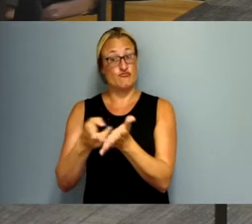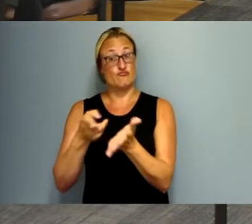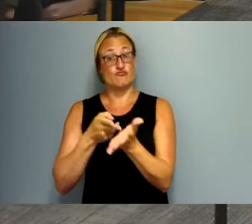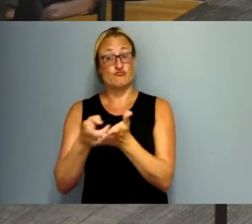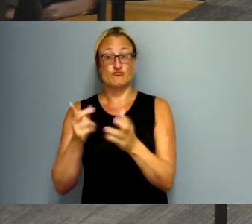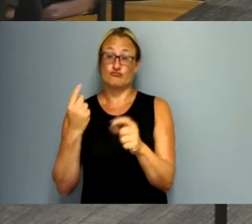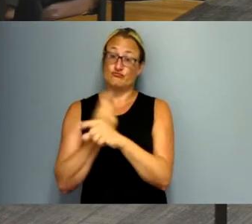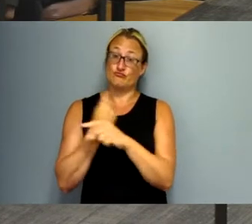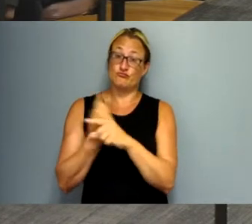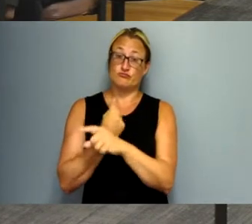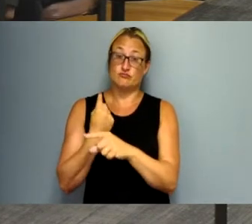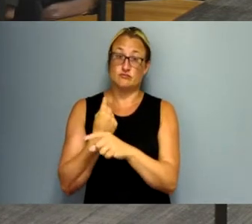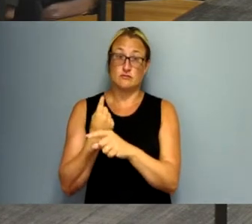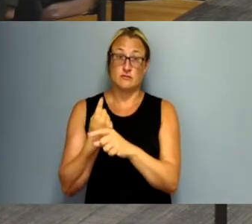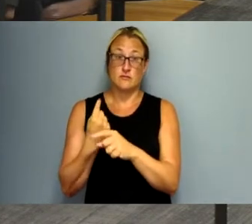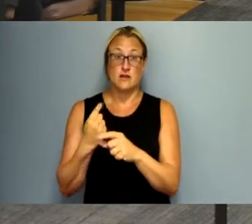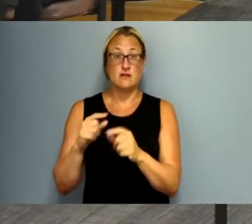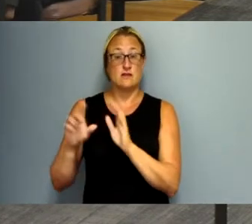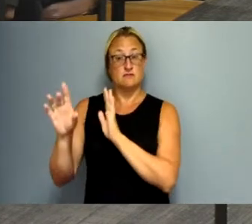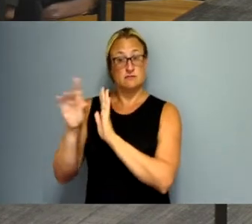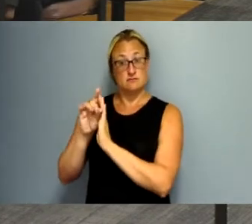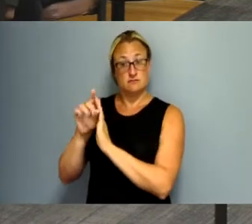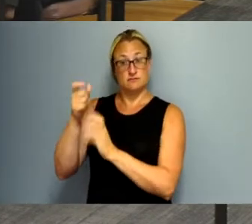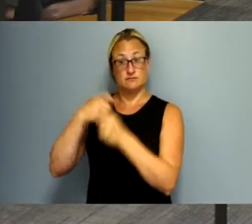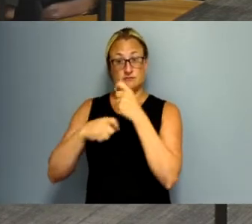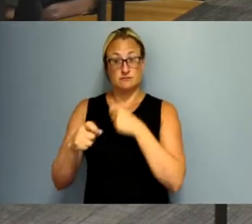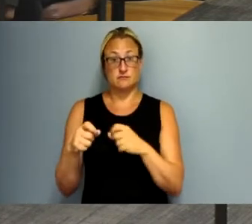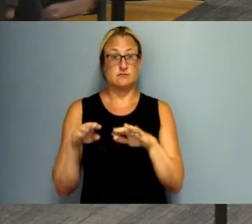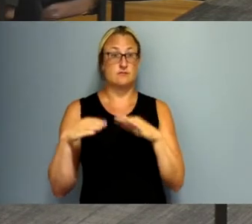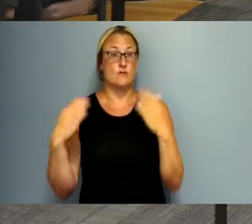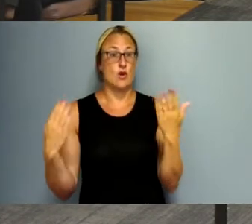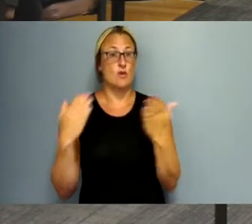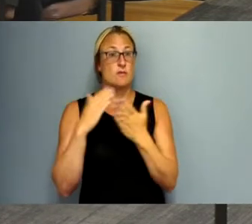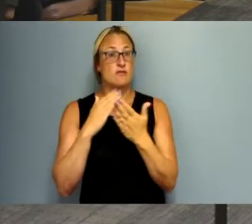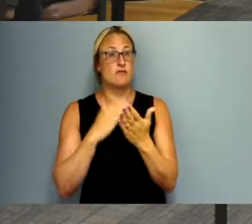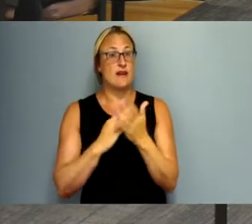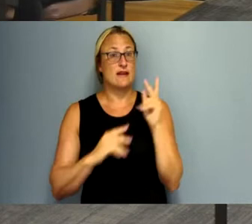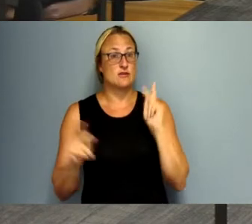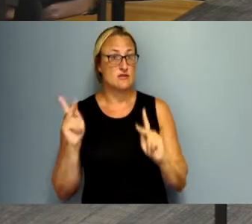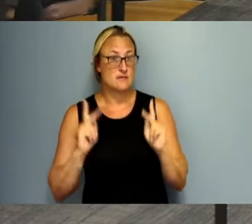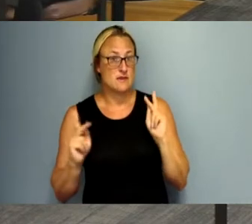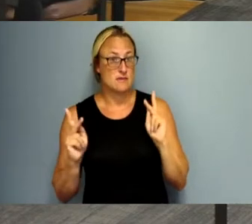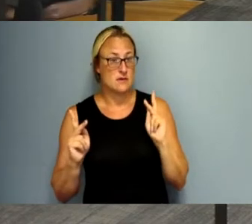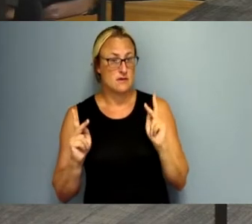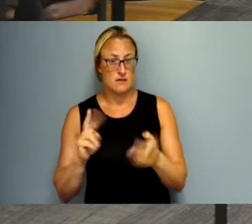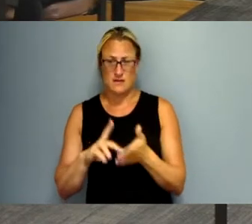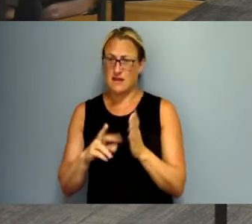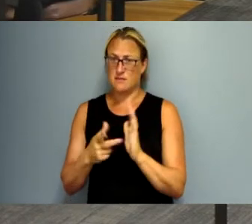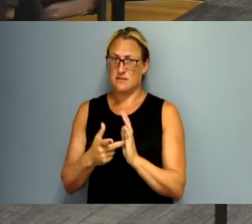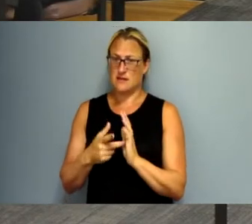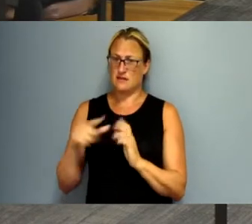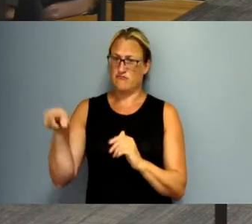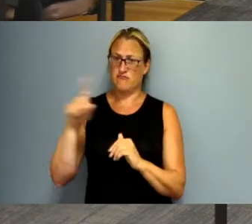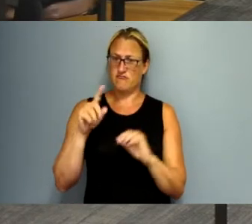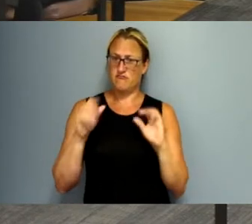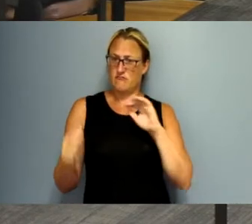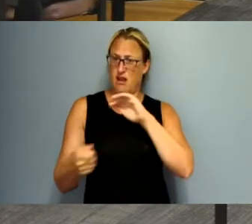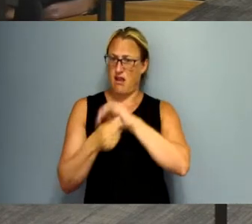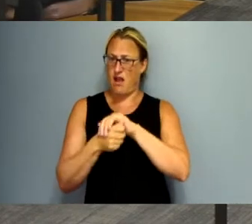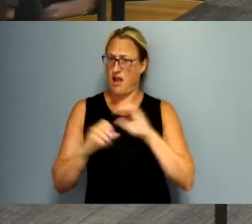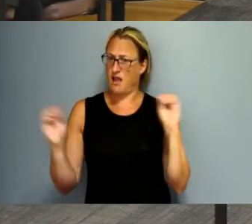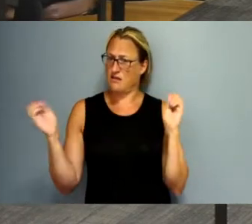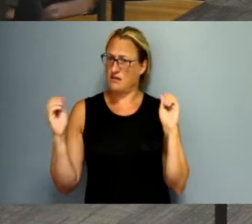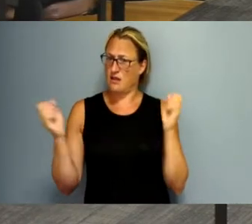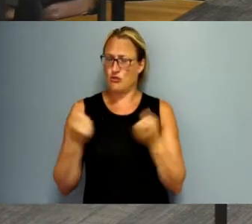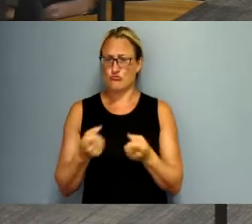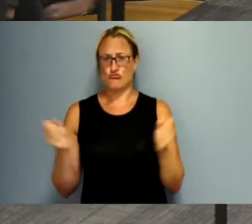appointing some people open records people. So the idea is that you have nothing to hide, that you are honest